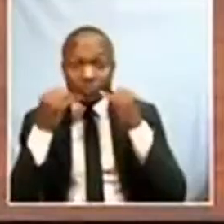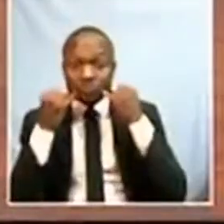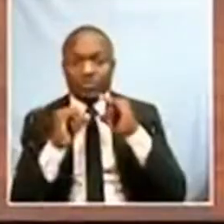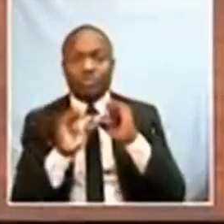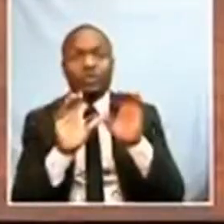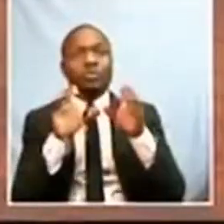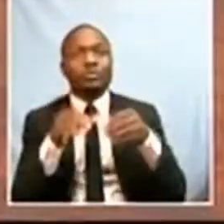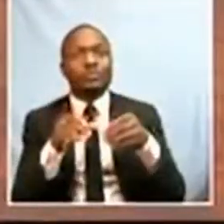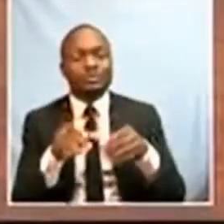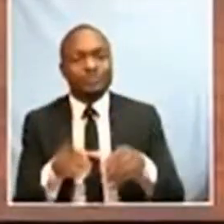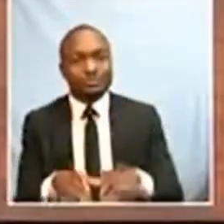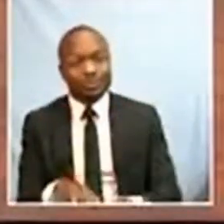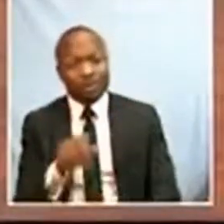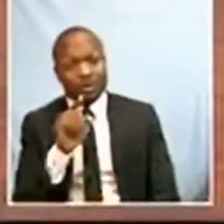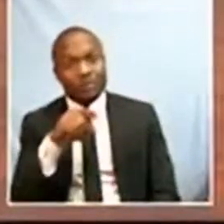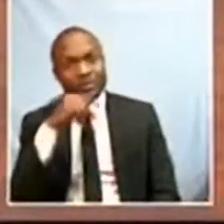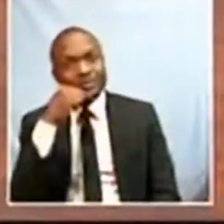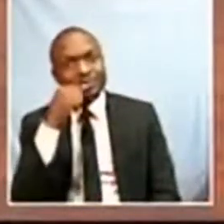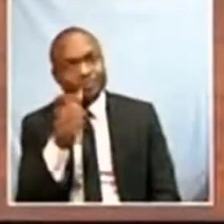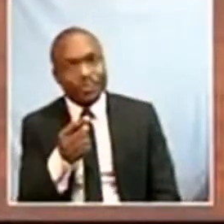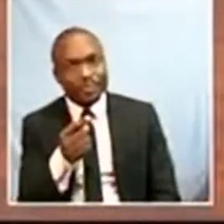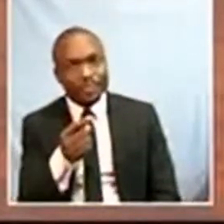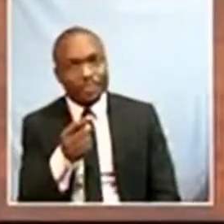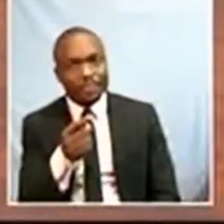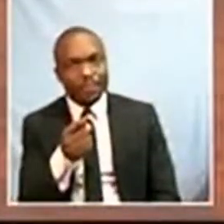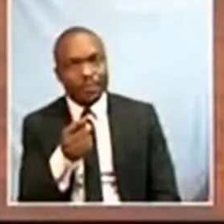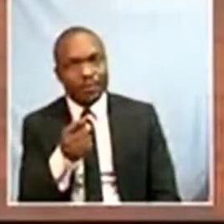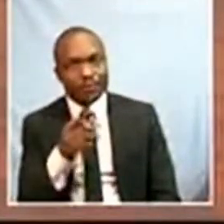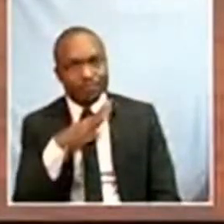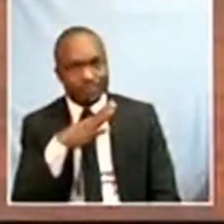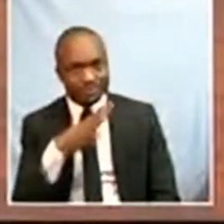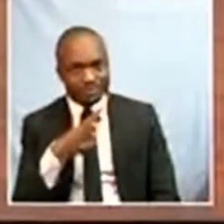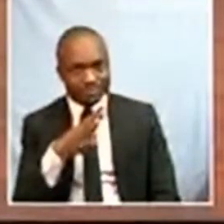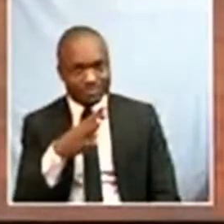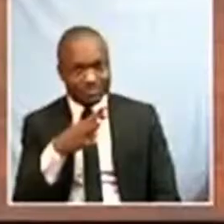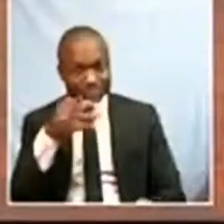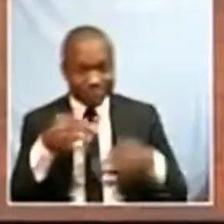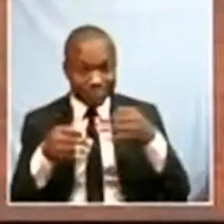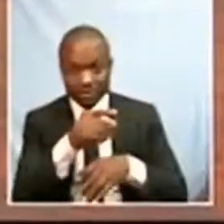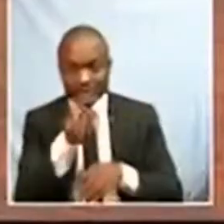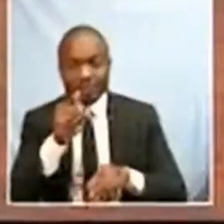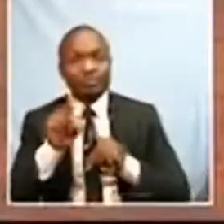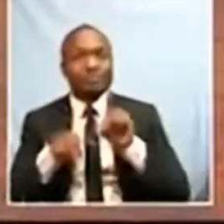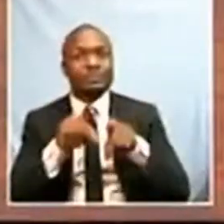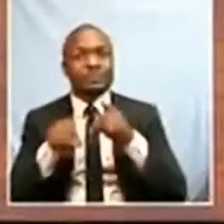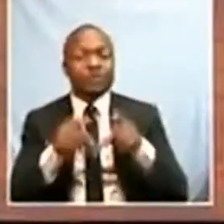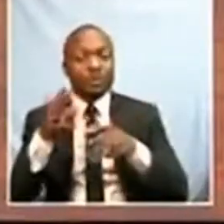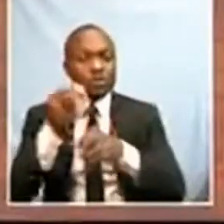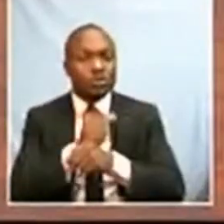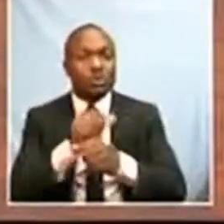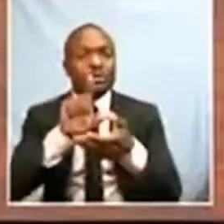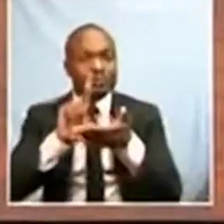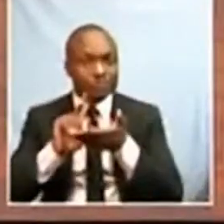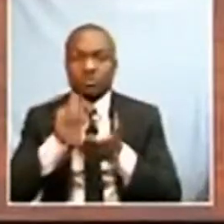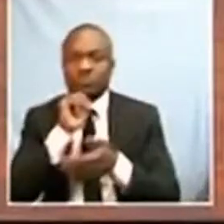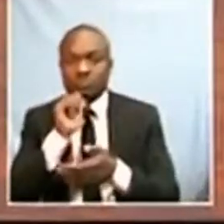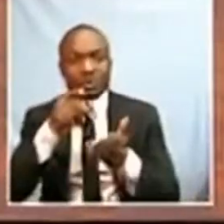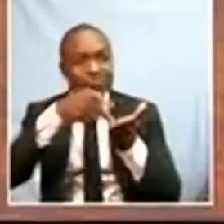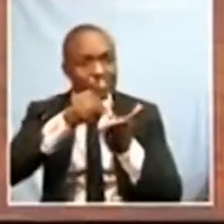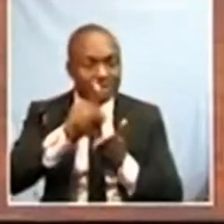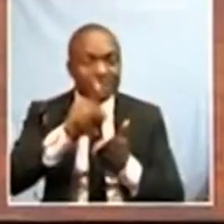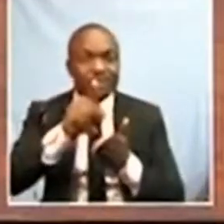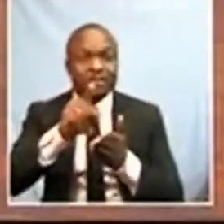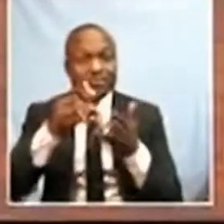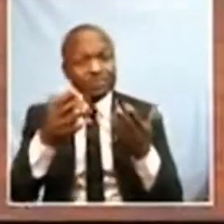committee? Are you saying it is still okay as long as those people who got loans are not paying, whether they